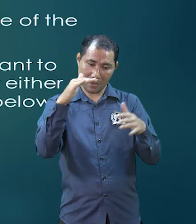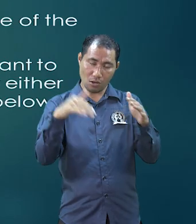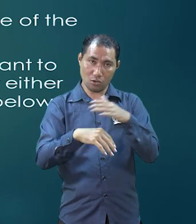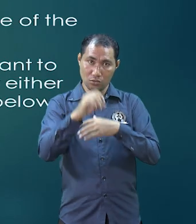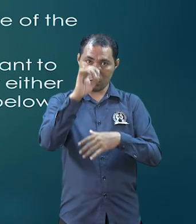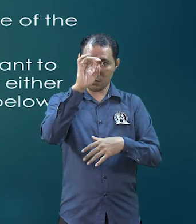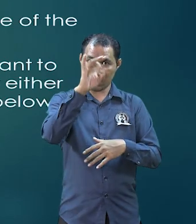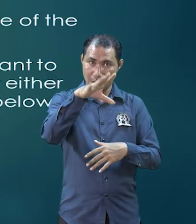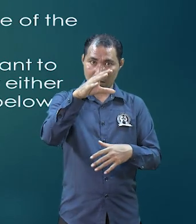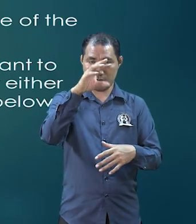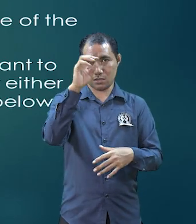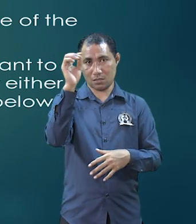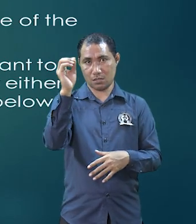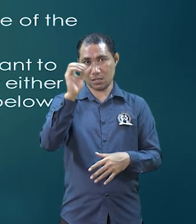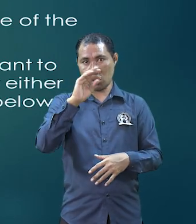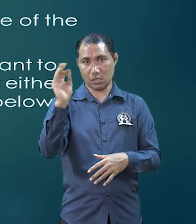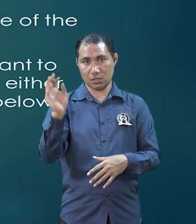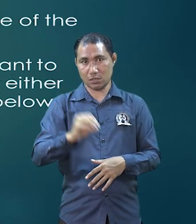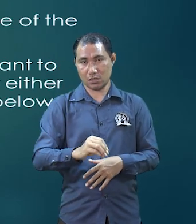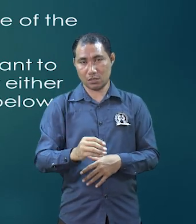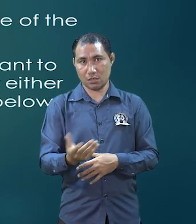10 degrees conditions.